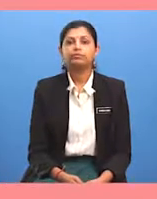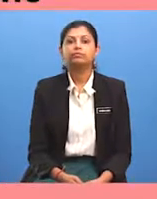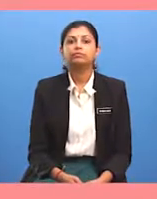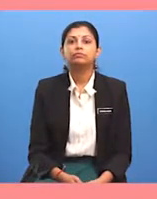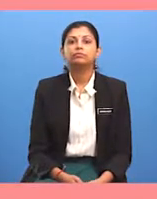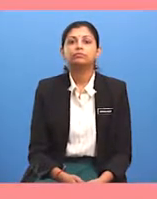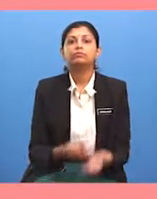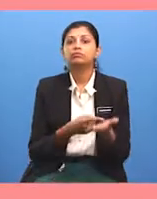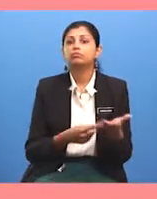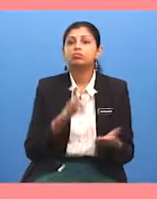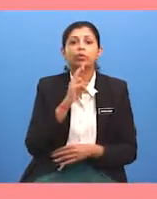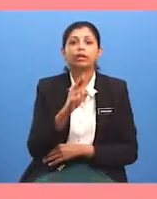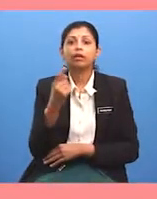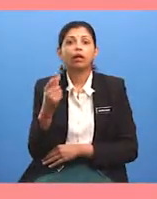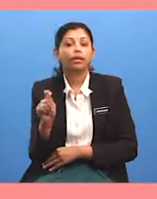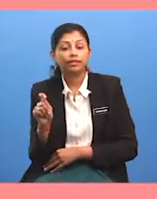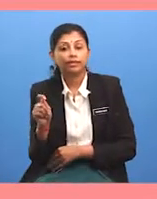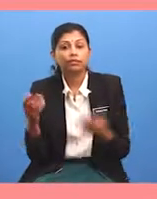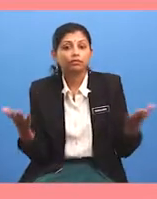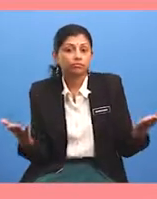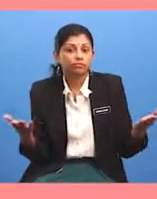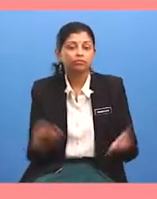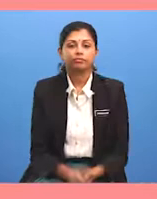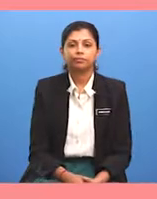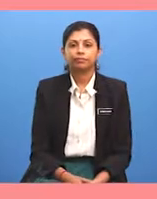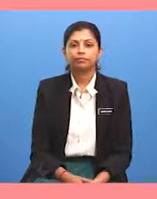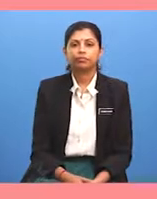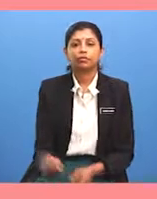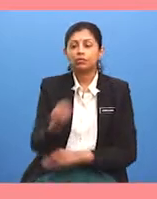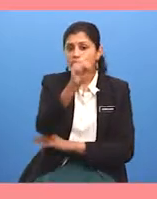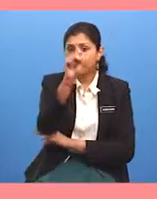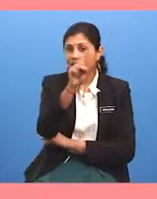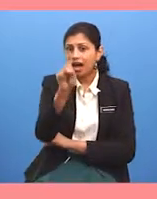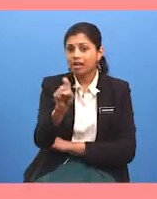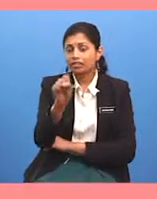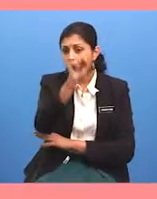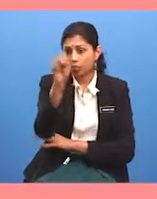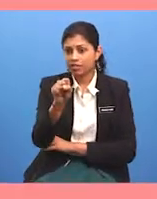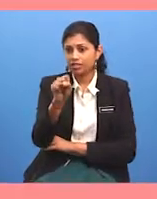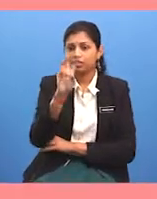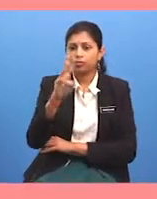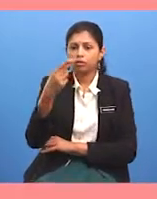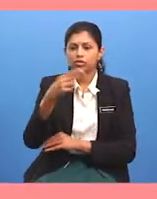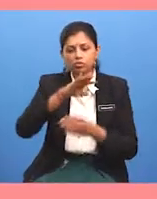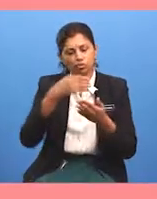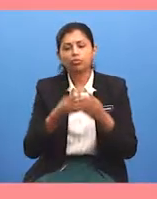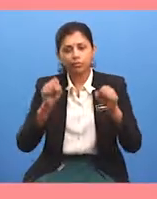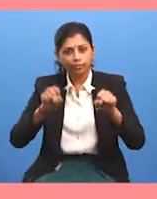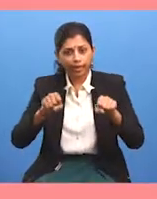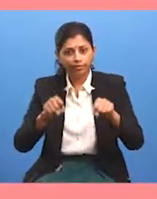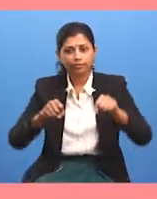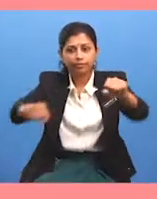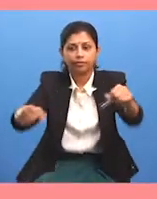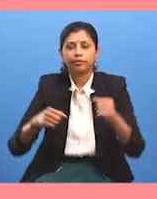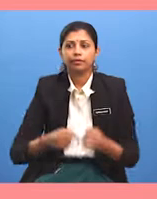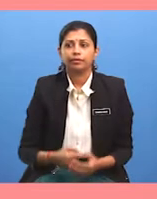What are, for example, 2 areas badly affected by the earthquake?